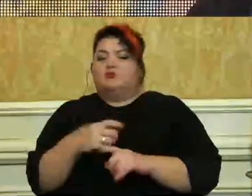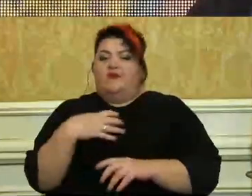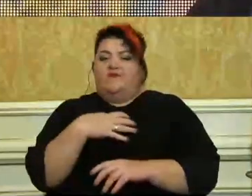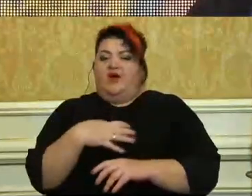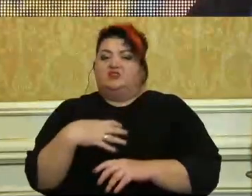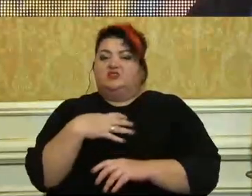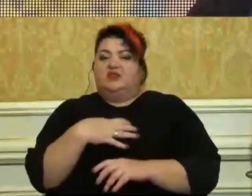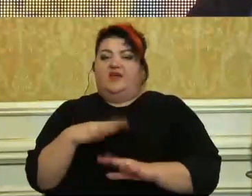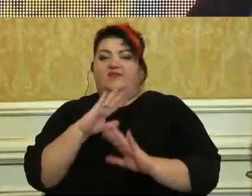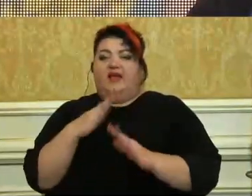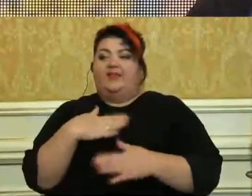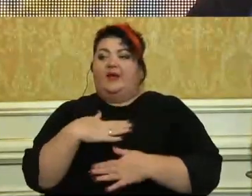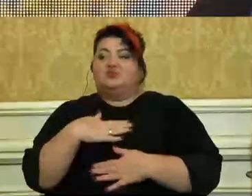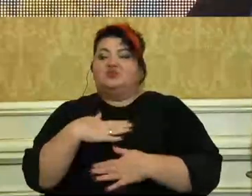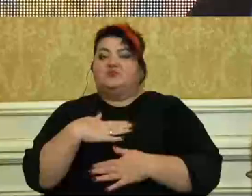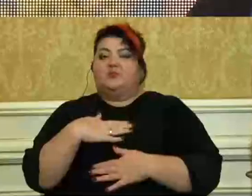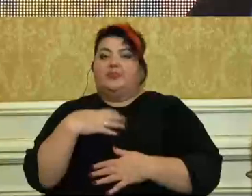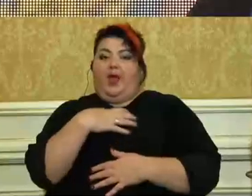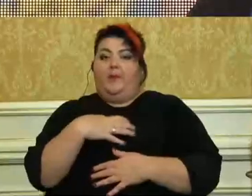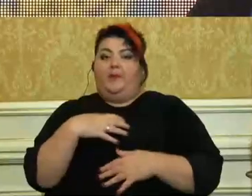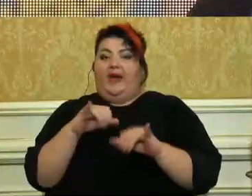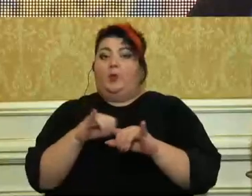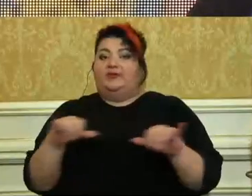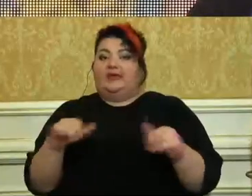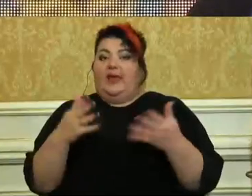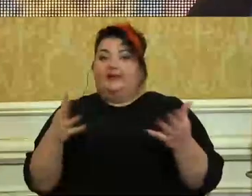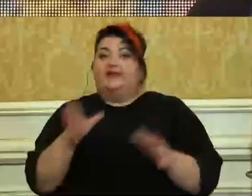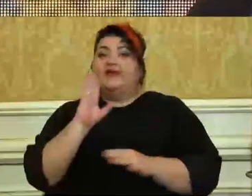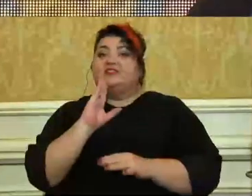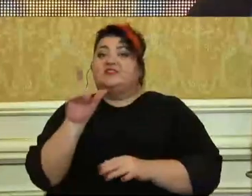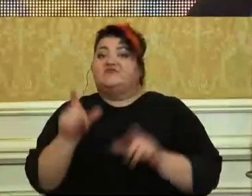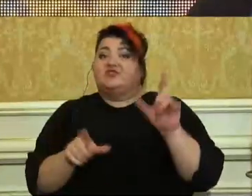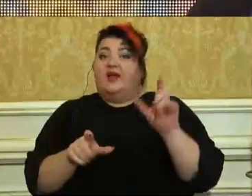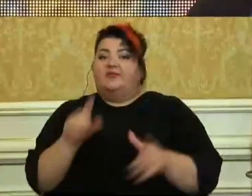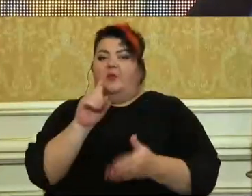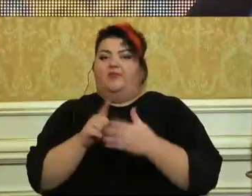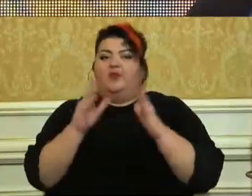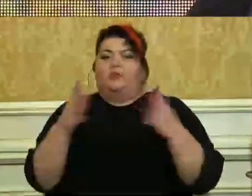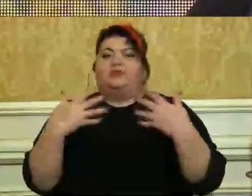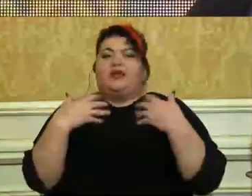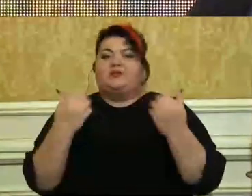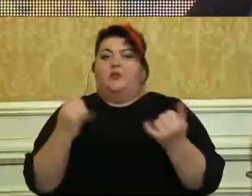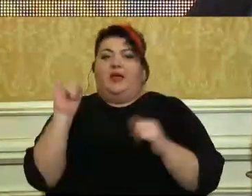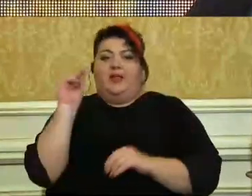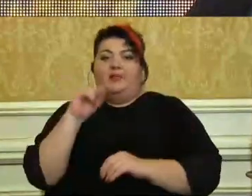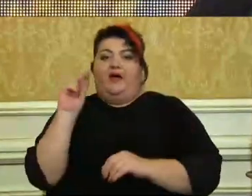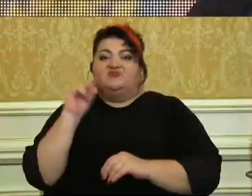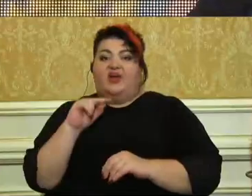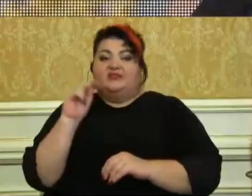to be helped to go to school. Families also need to be helped financially, of course, but culturally